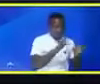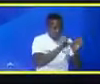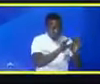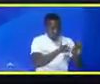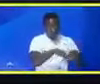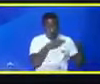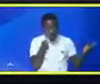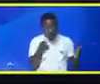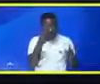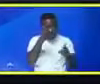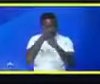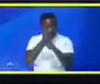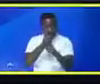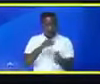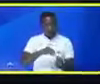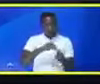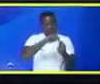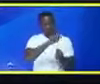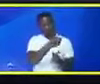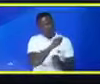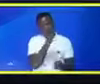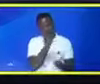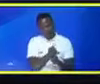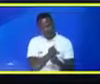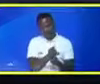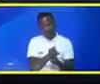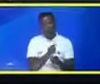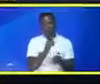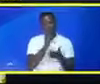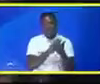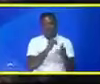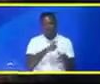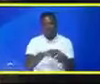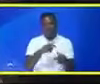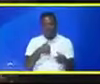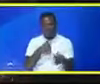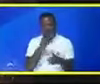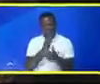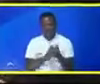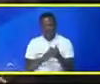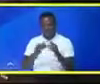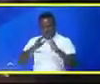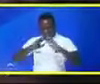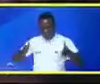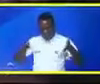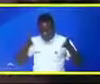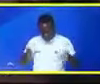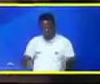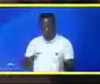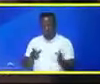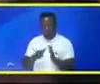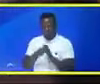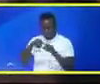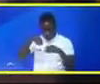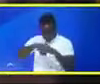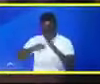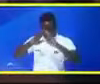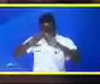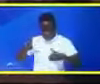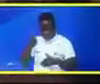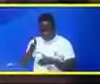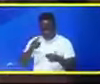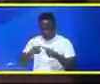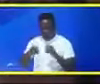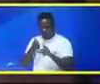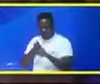has its unique key. There are times that you can be in the house. You are in the house, but you